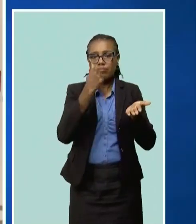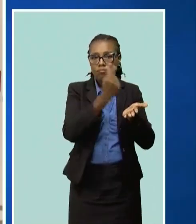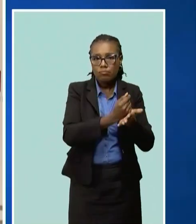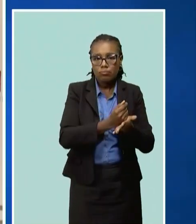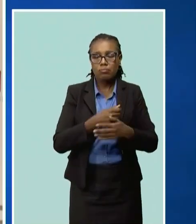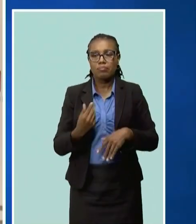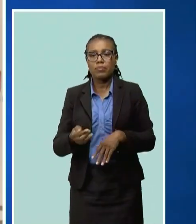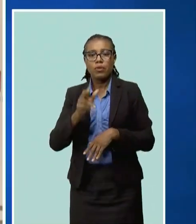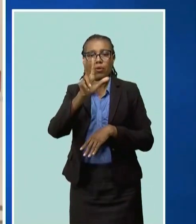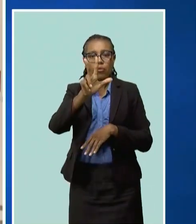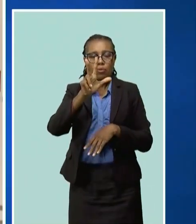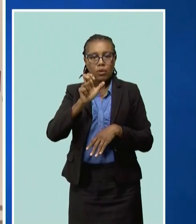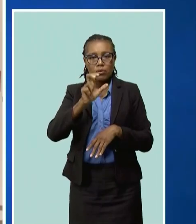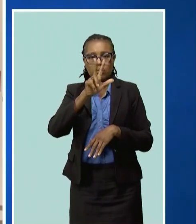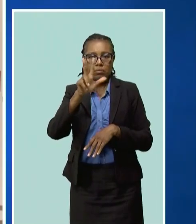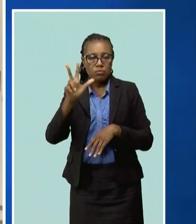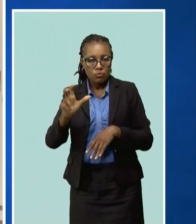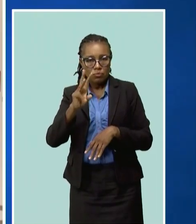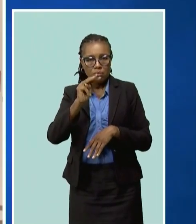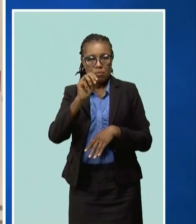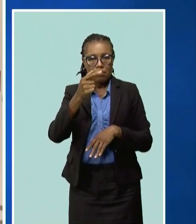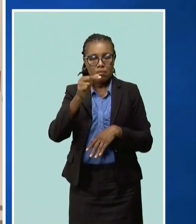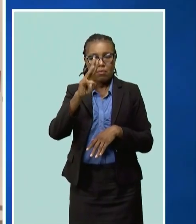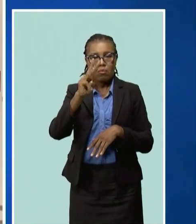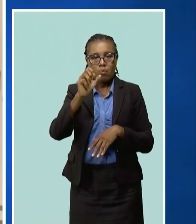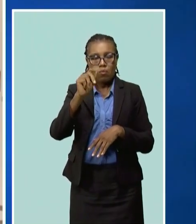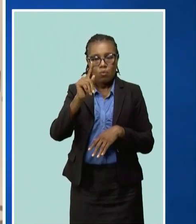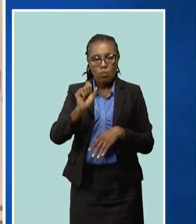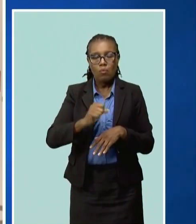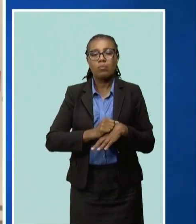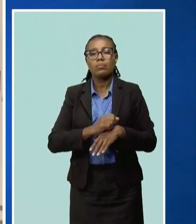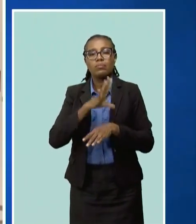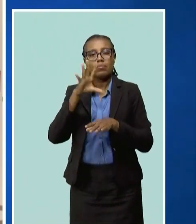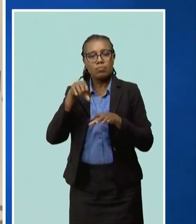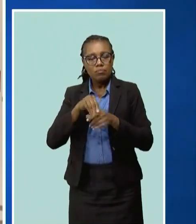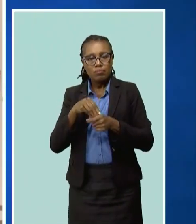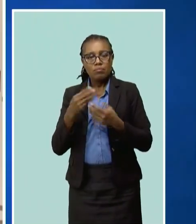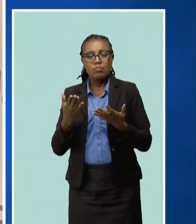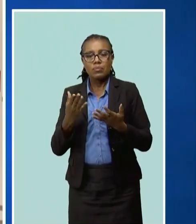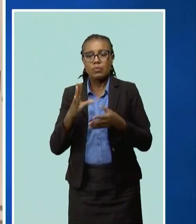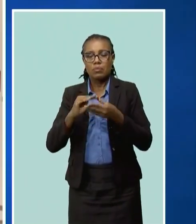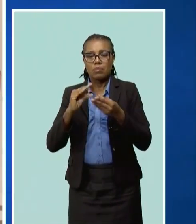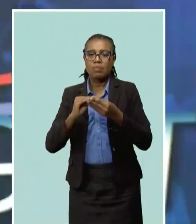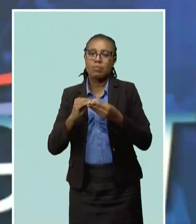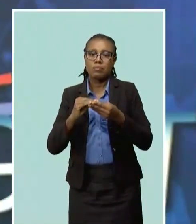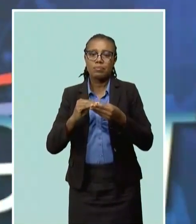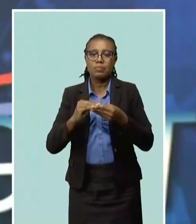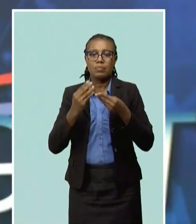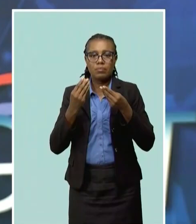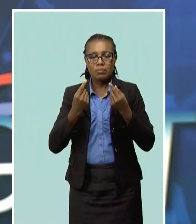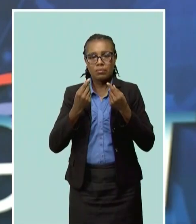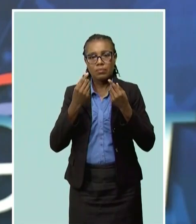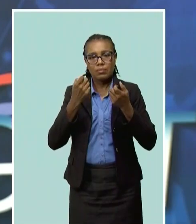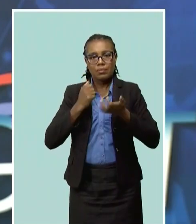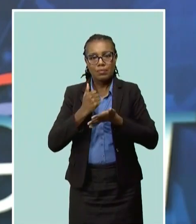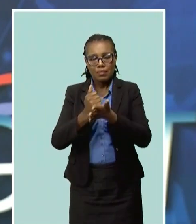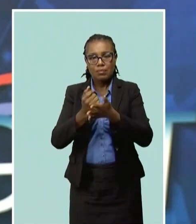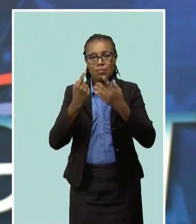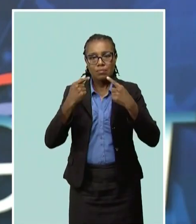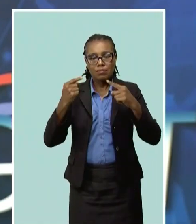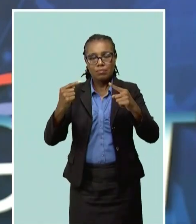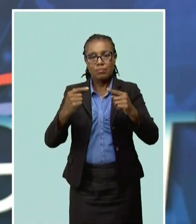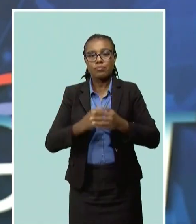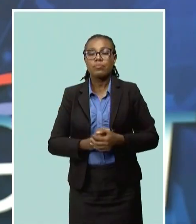the 333 megawatts in the system, we have to find a solution. Barbados is